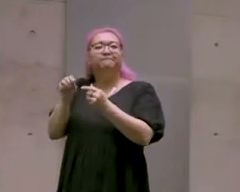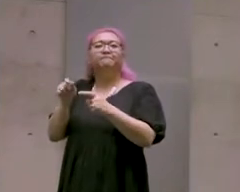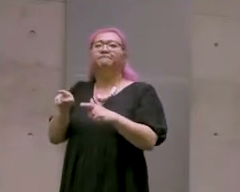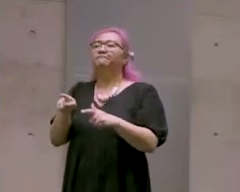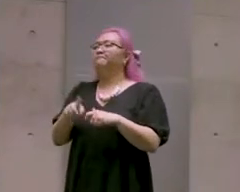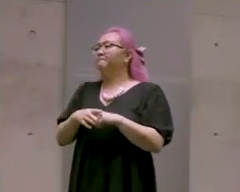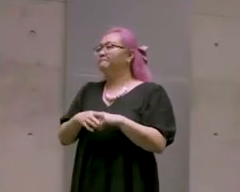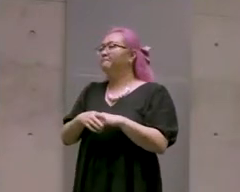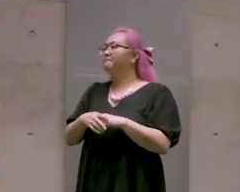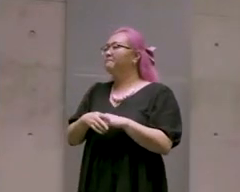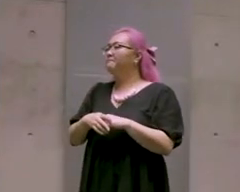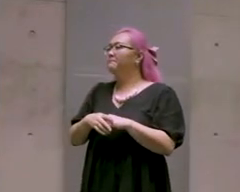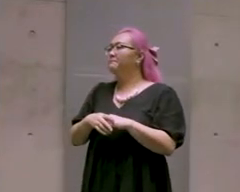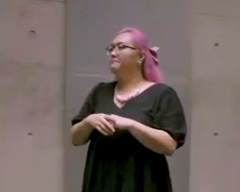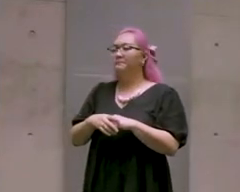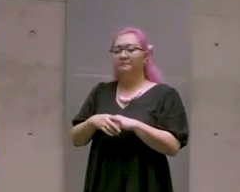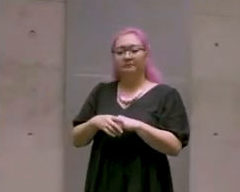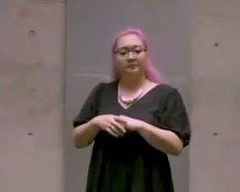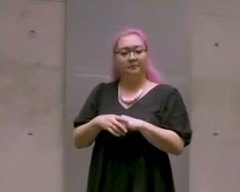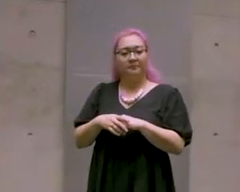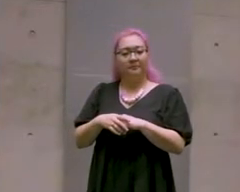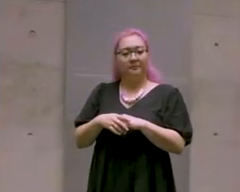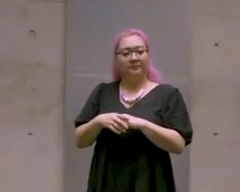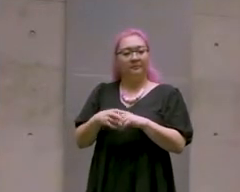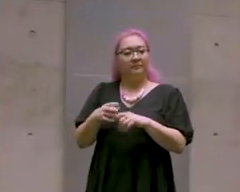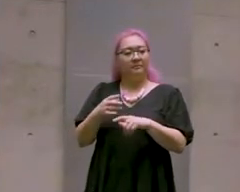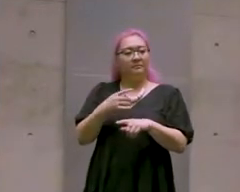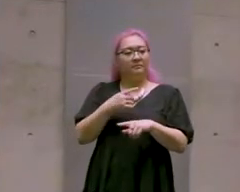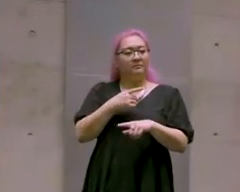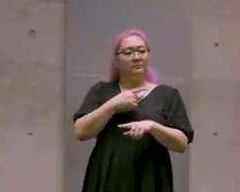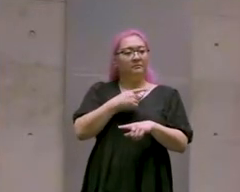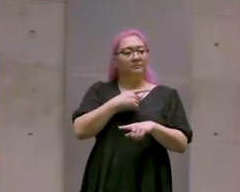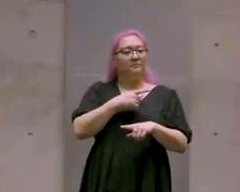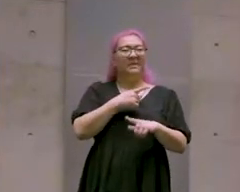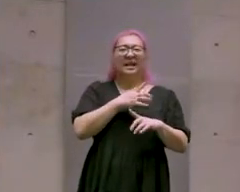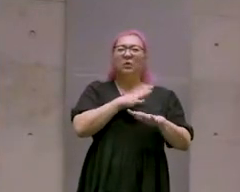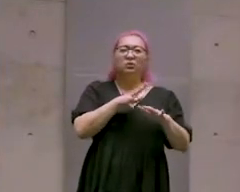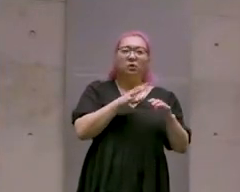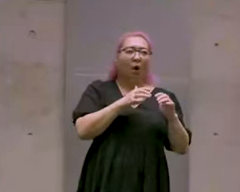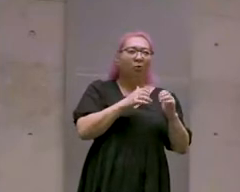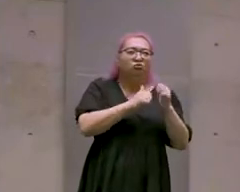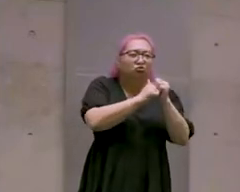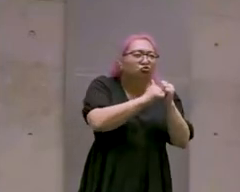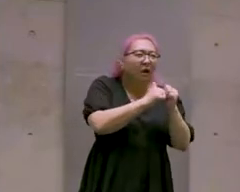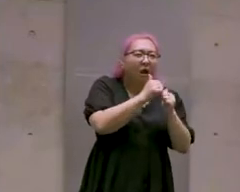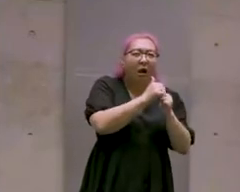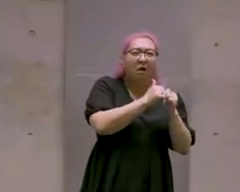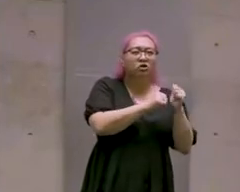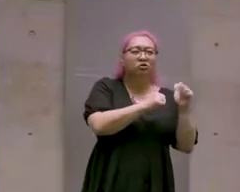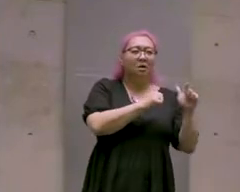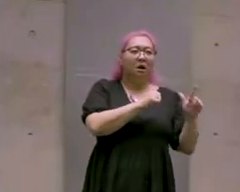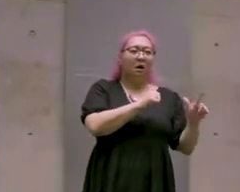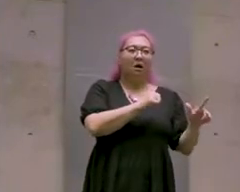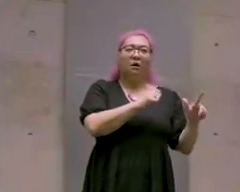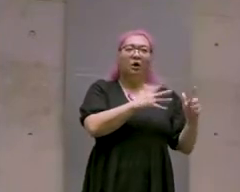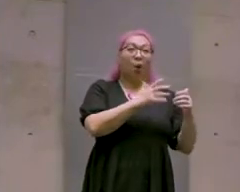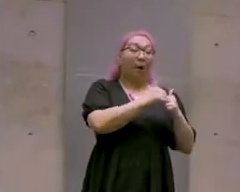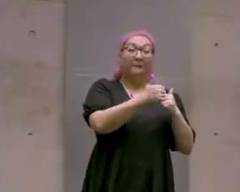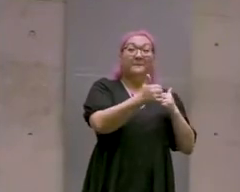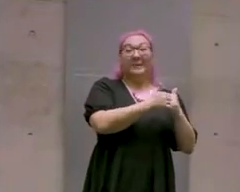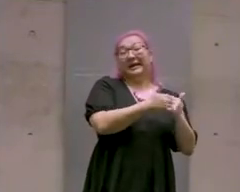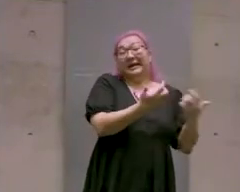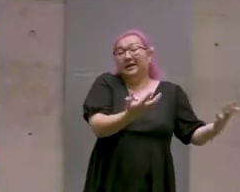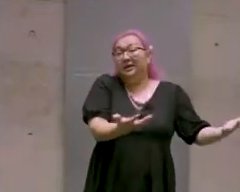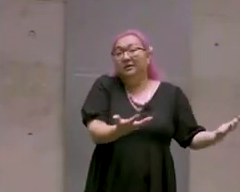was no company, there was no, looking after people. There was no company. There was a company, and I called it